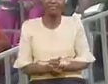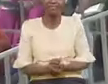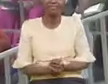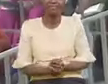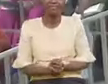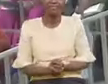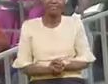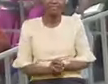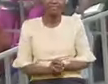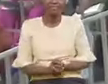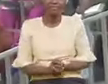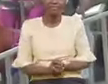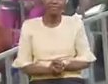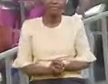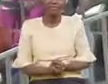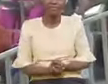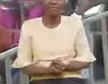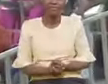dolelao